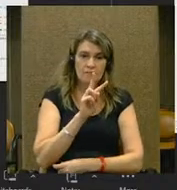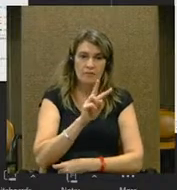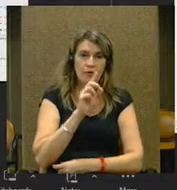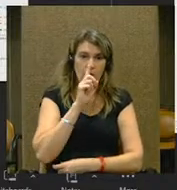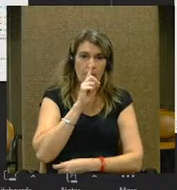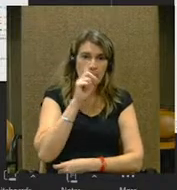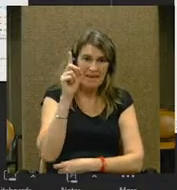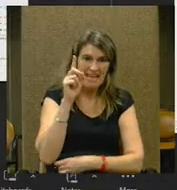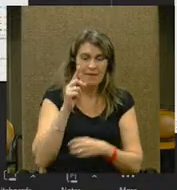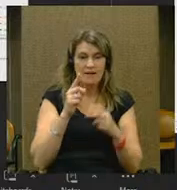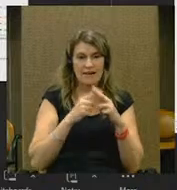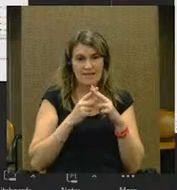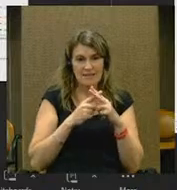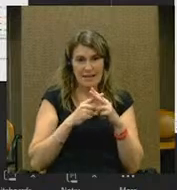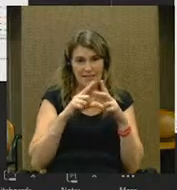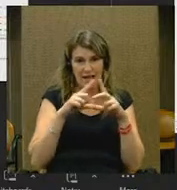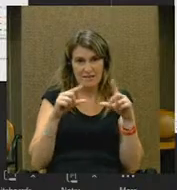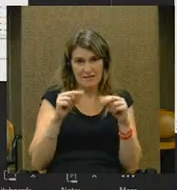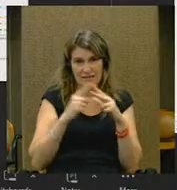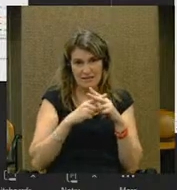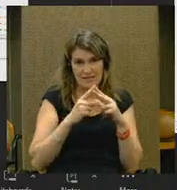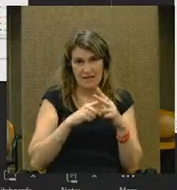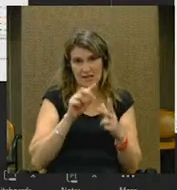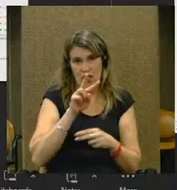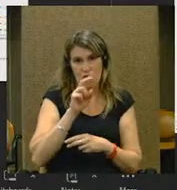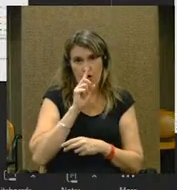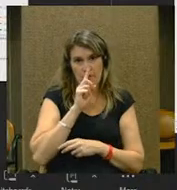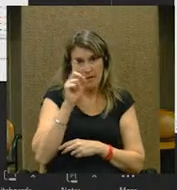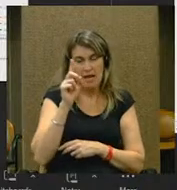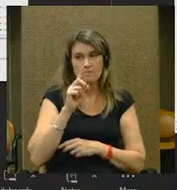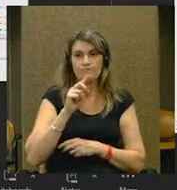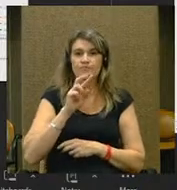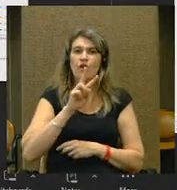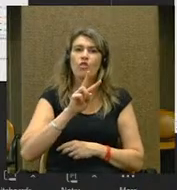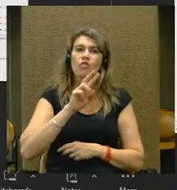24,000 people who are on these medications.